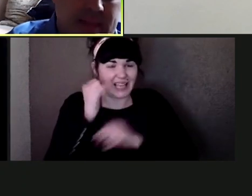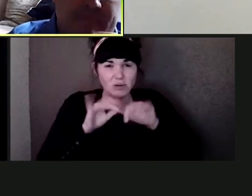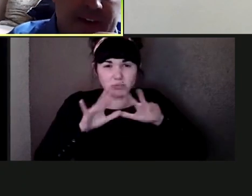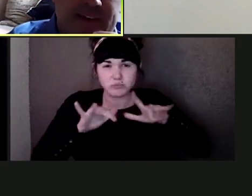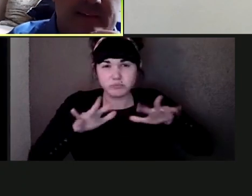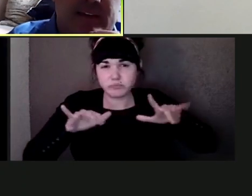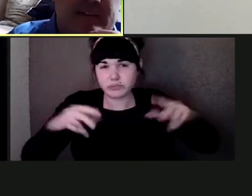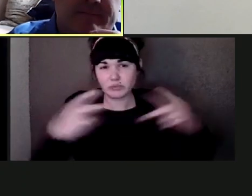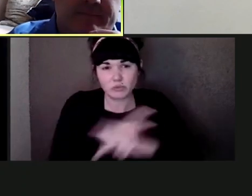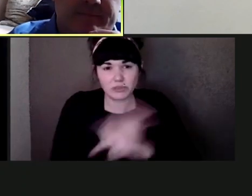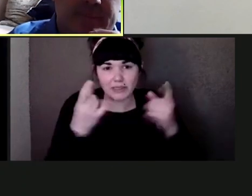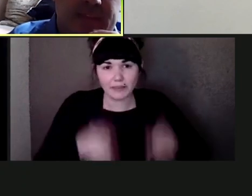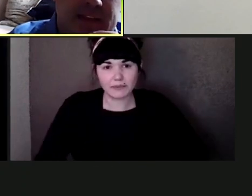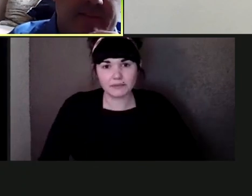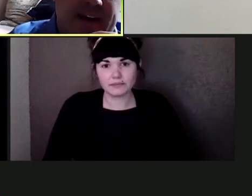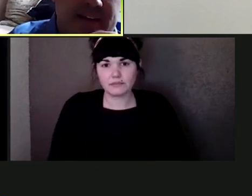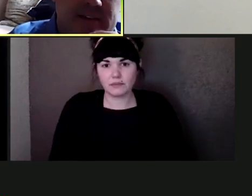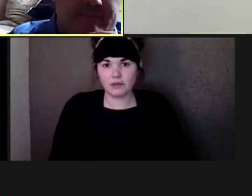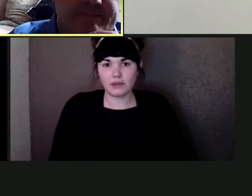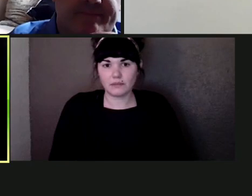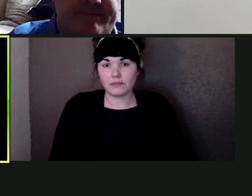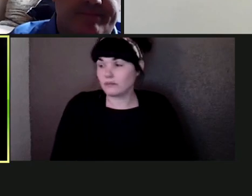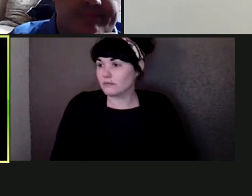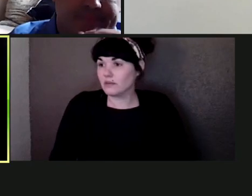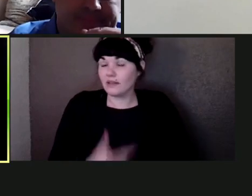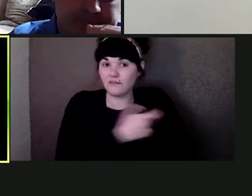Send them vaccine. They need vaccine.